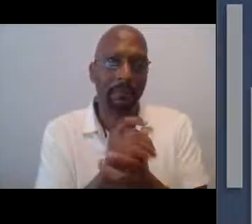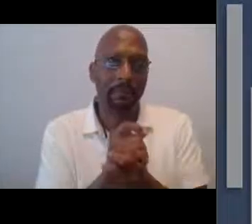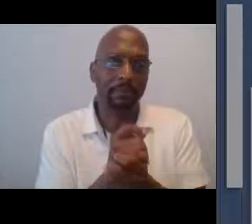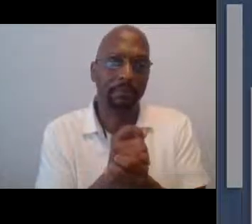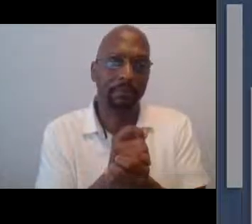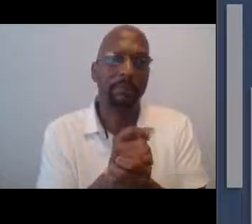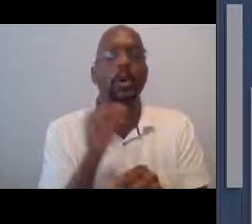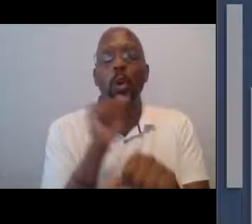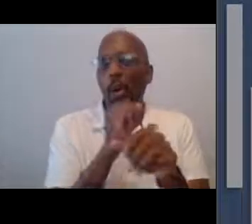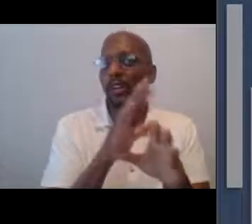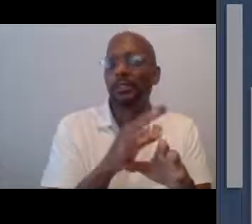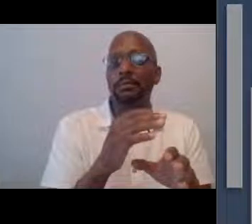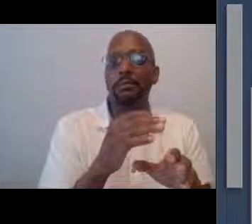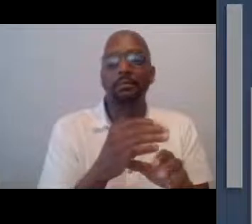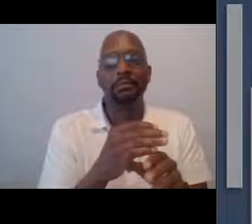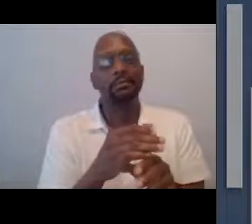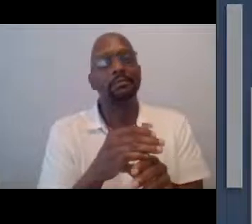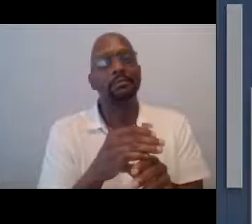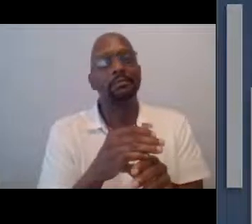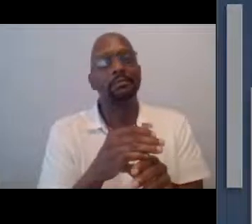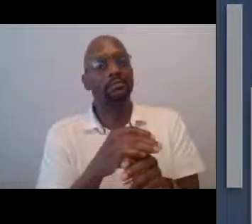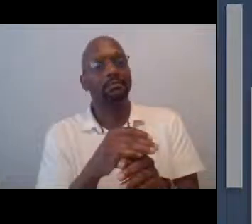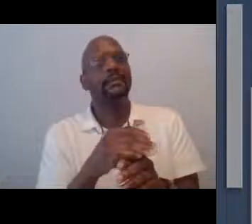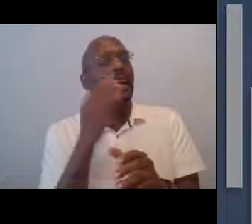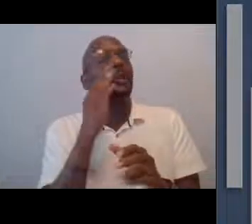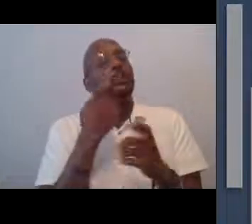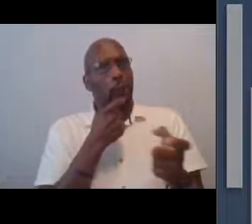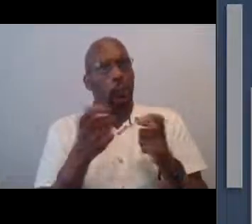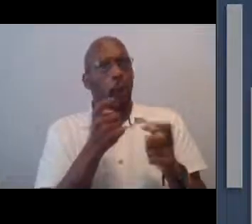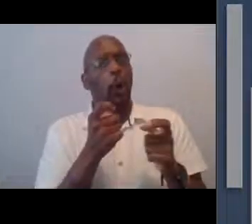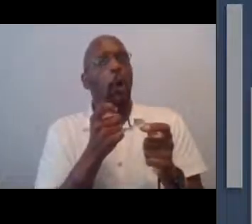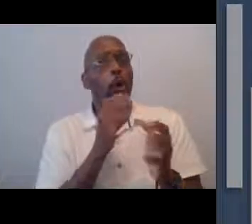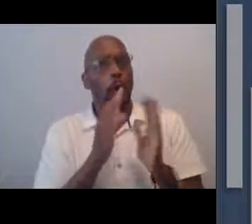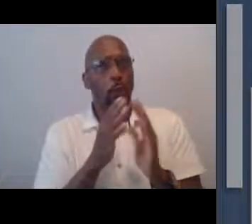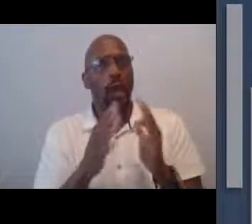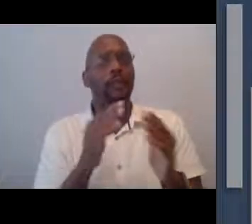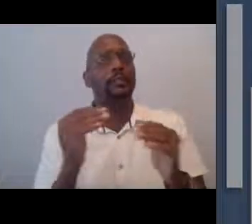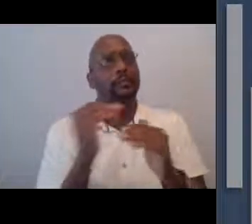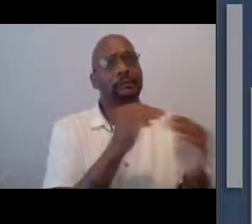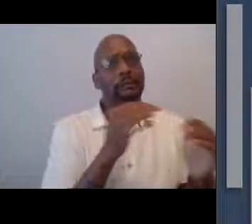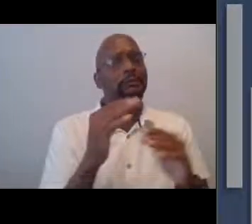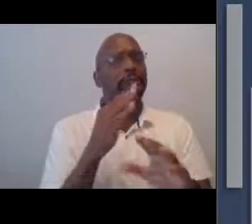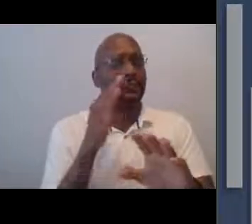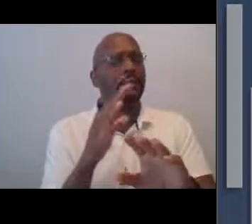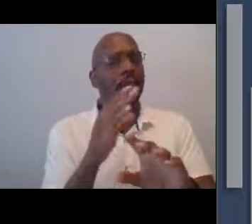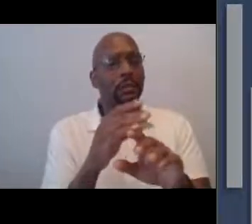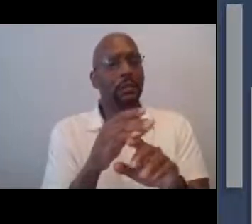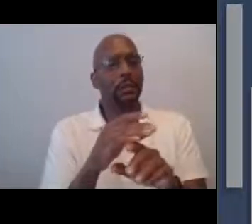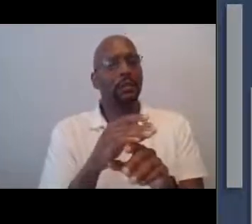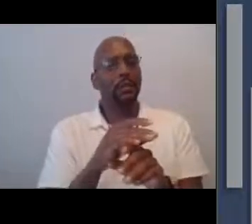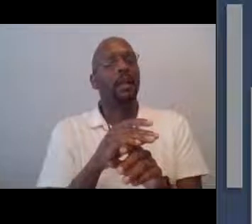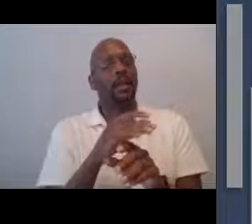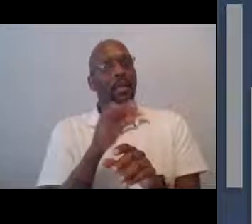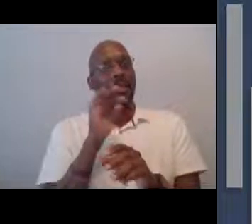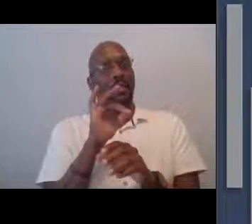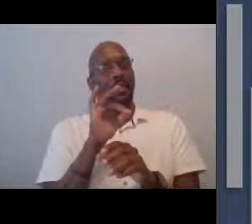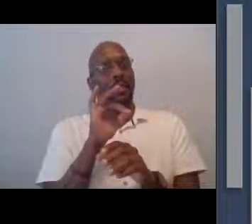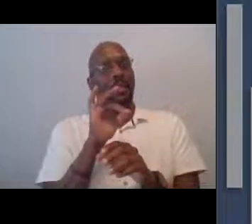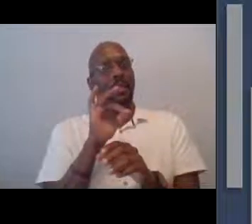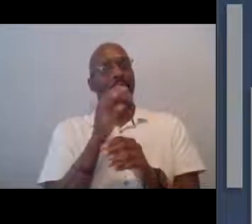workers for the workforce is doing traffic control, and that's right in the strike zone of the jurisdiction of my